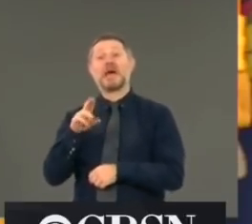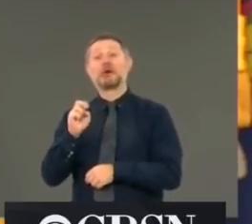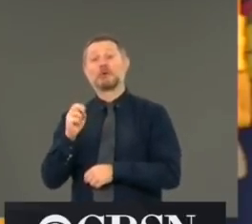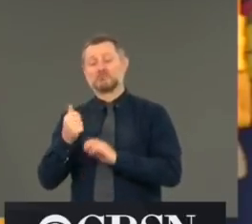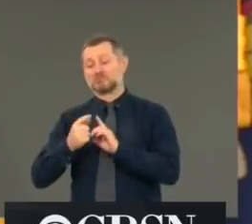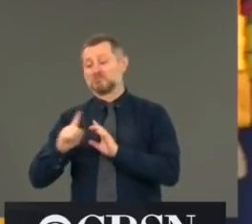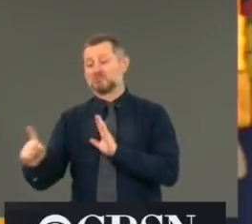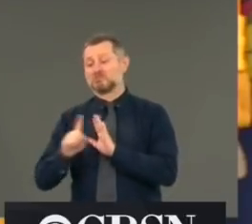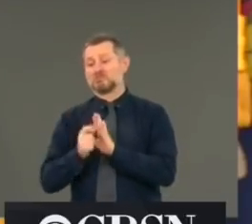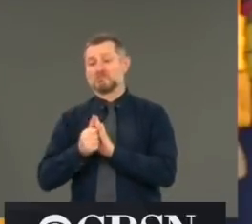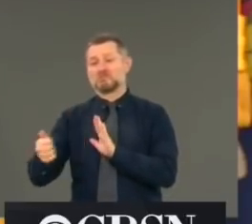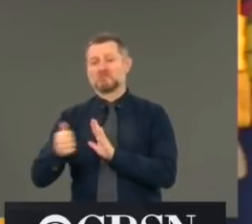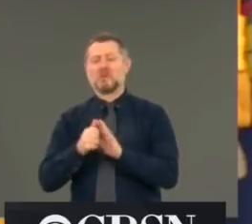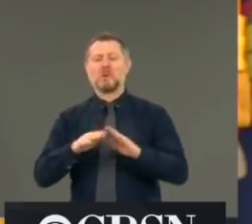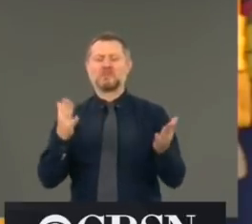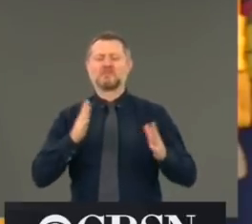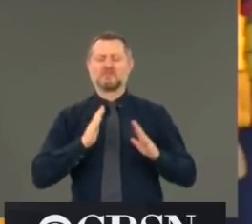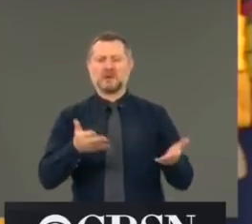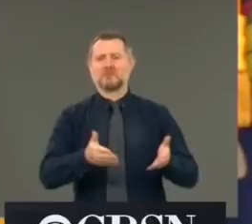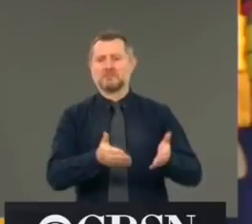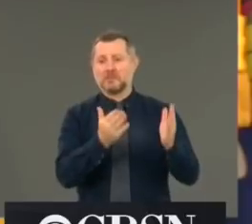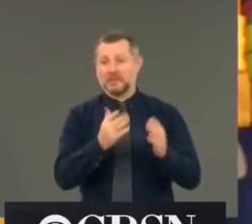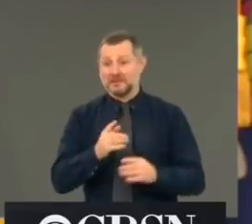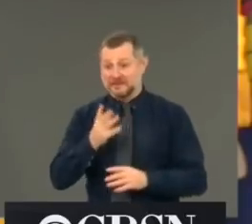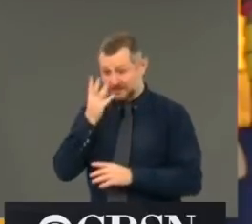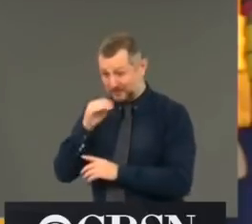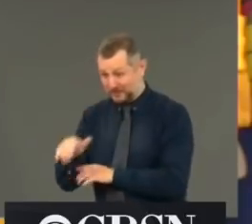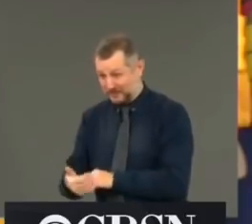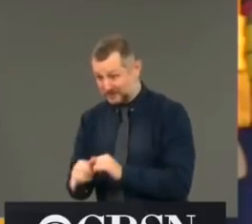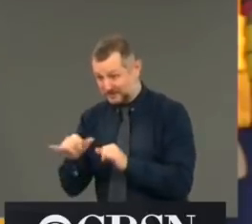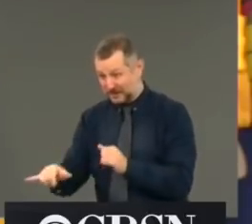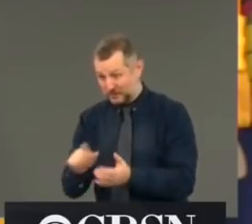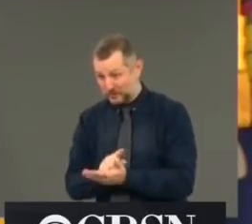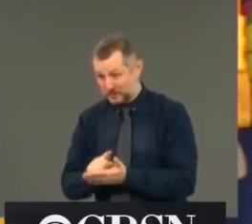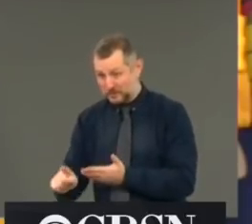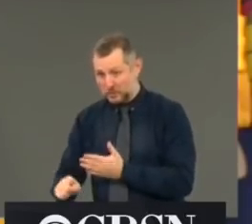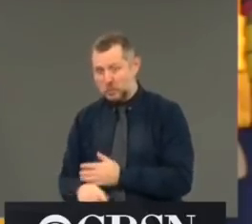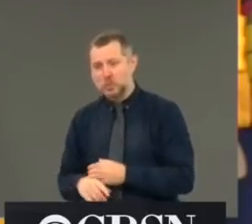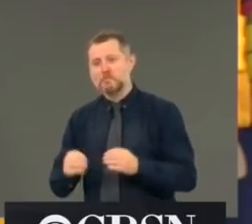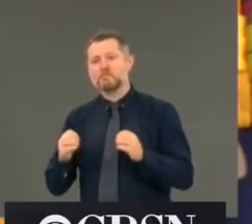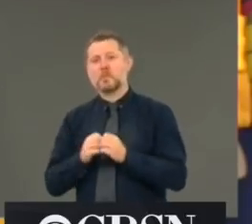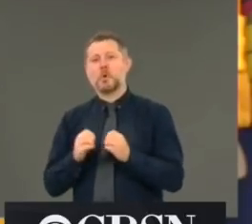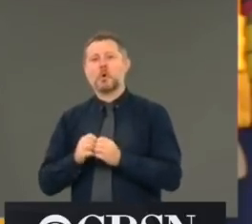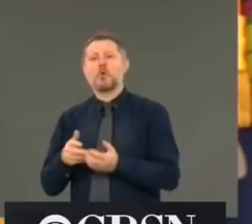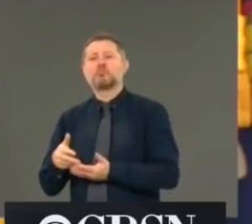risk. Sleepaway camps are a much higher level of risk.